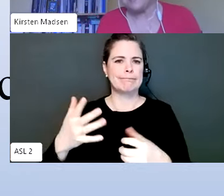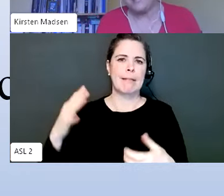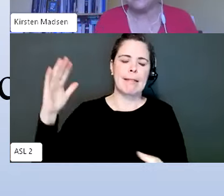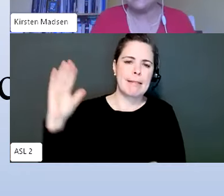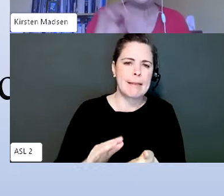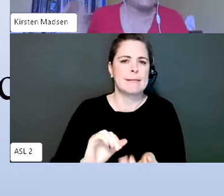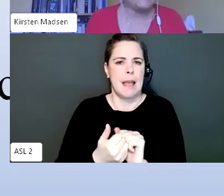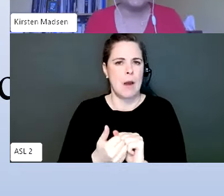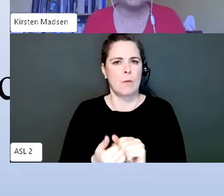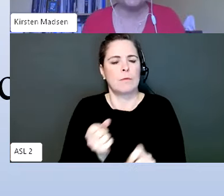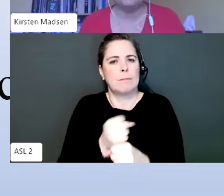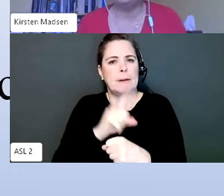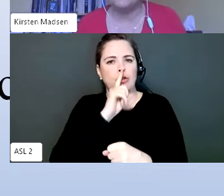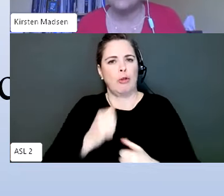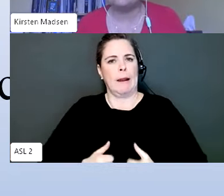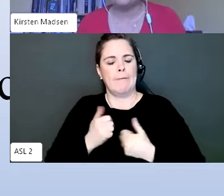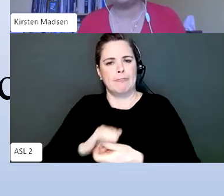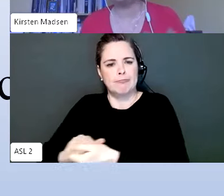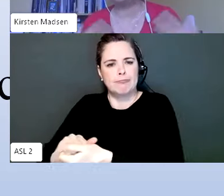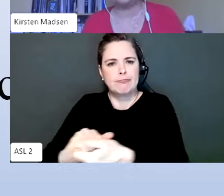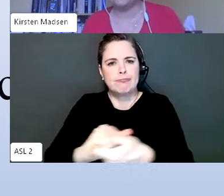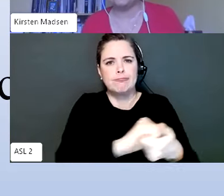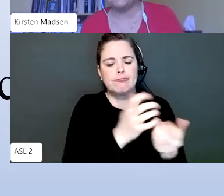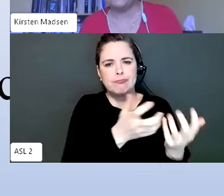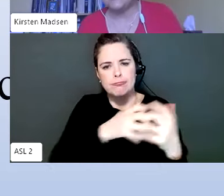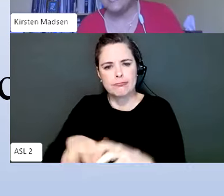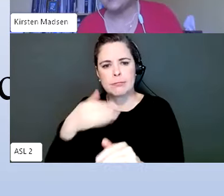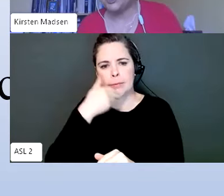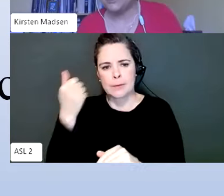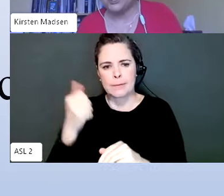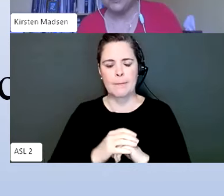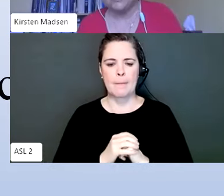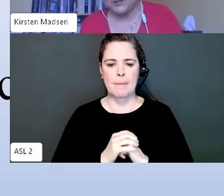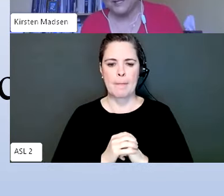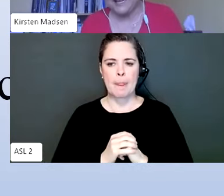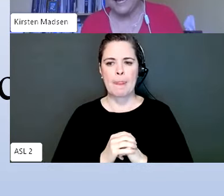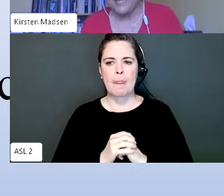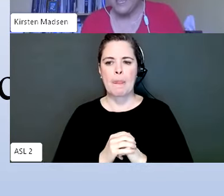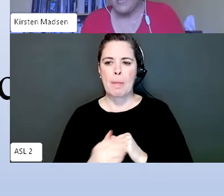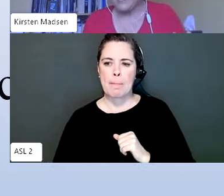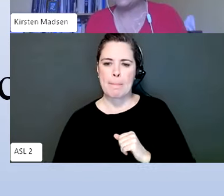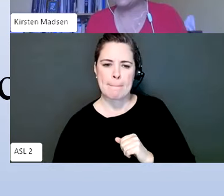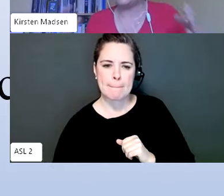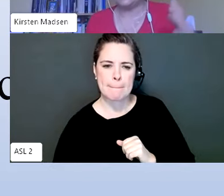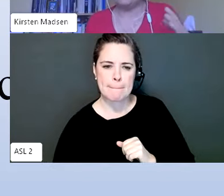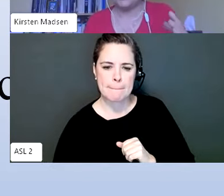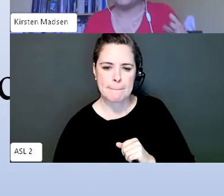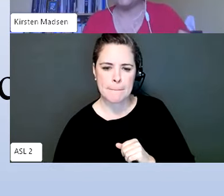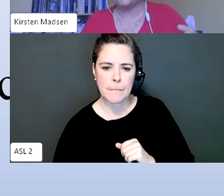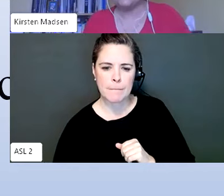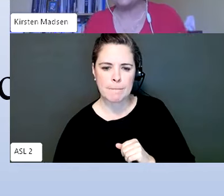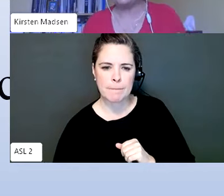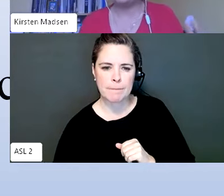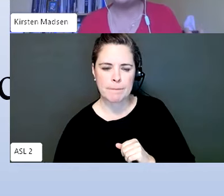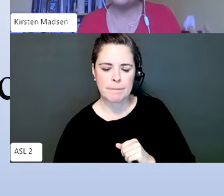we have snatched from our dear colleagues at Sherbrooke University and the GIFT project,